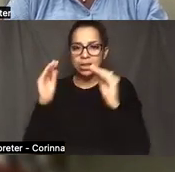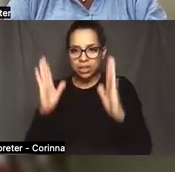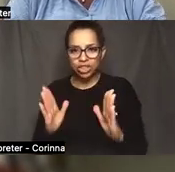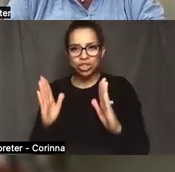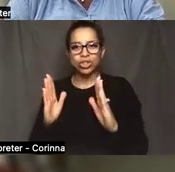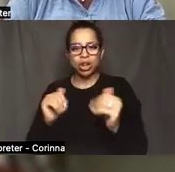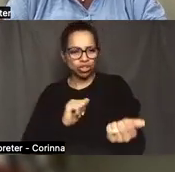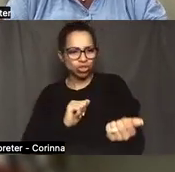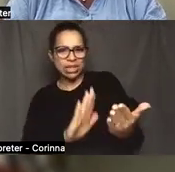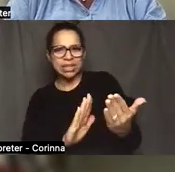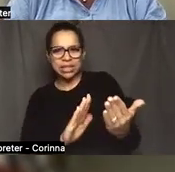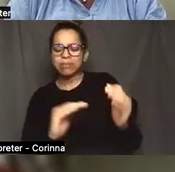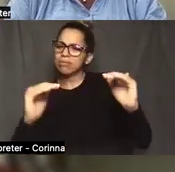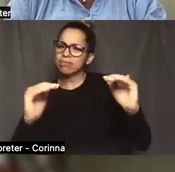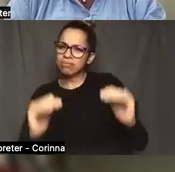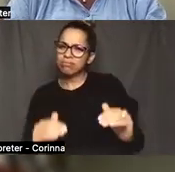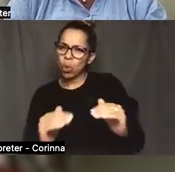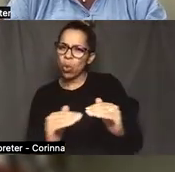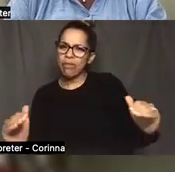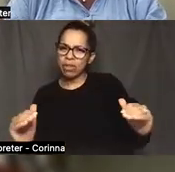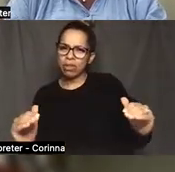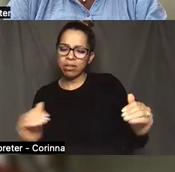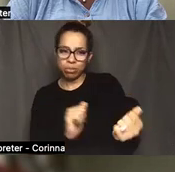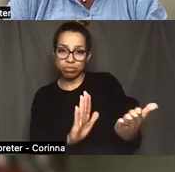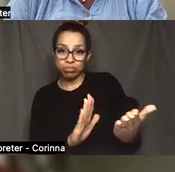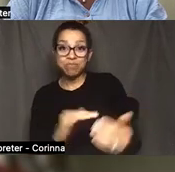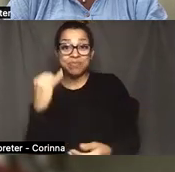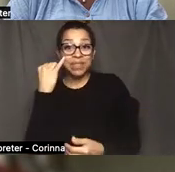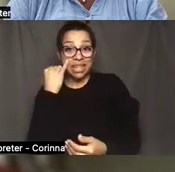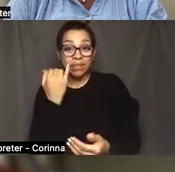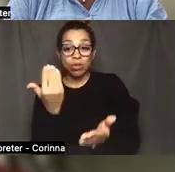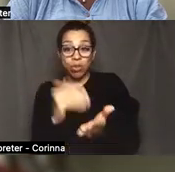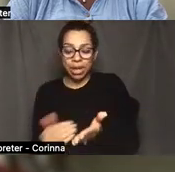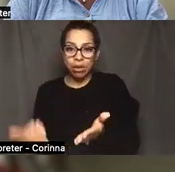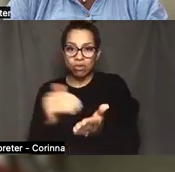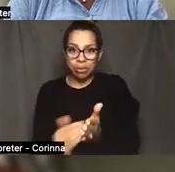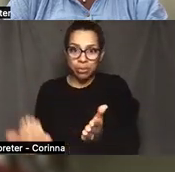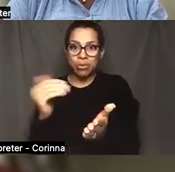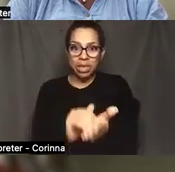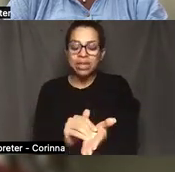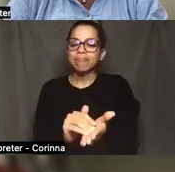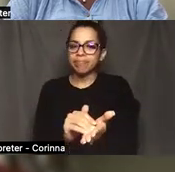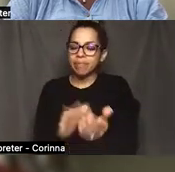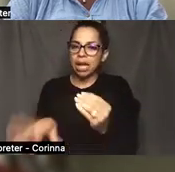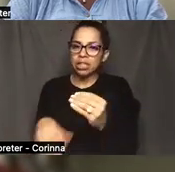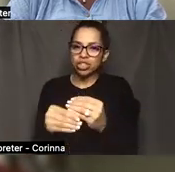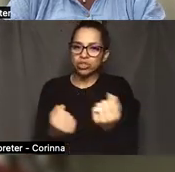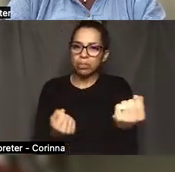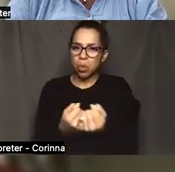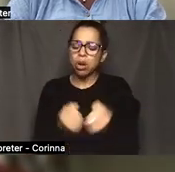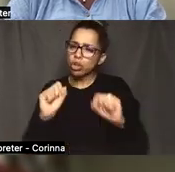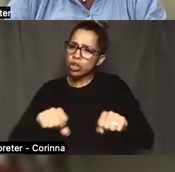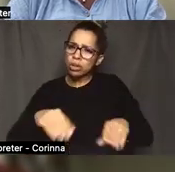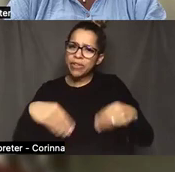lowest level. As the question states, if it becomes repeated, additional support could be provided, but